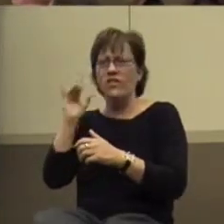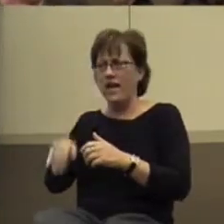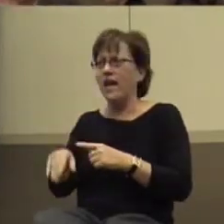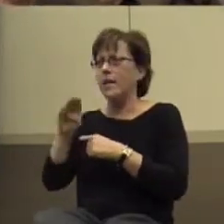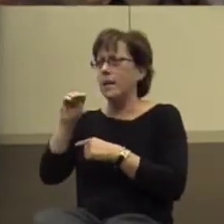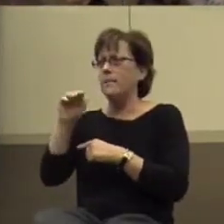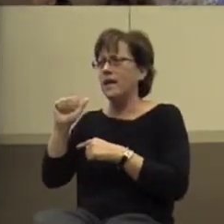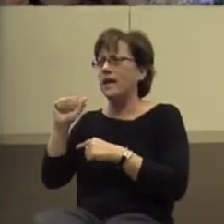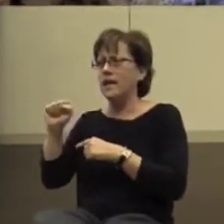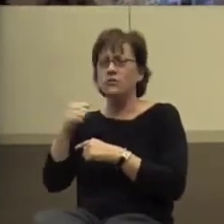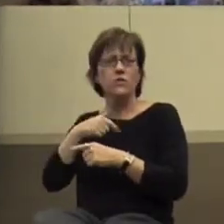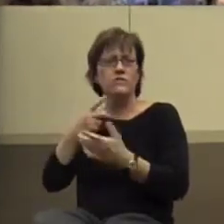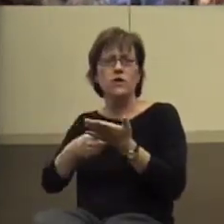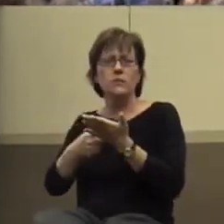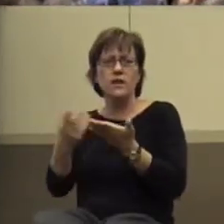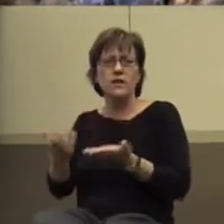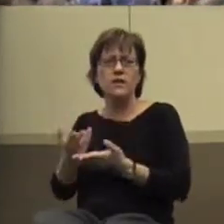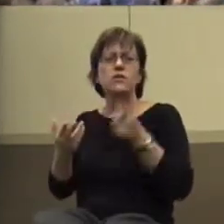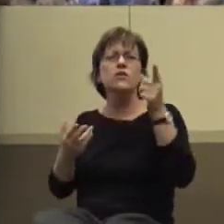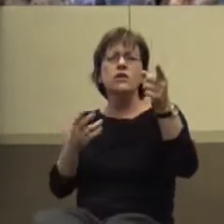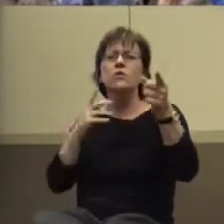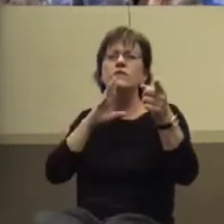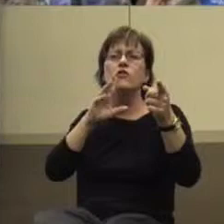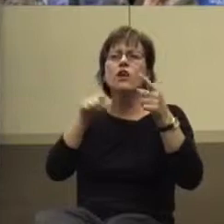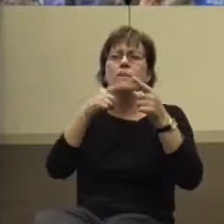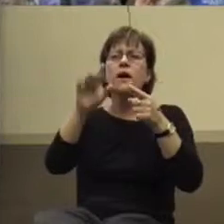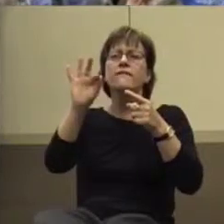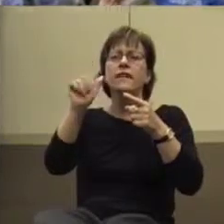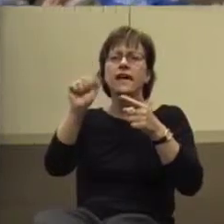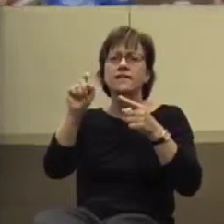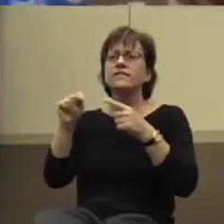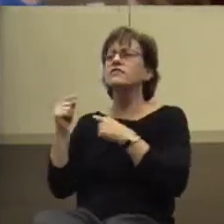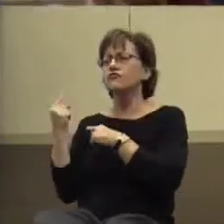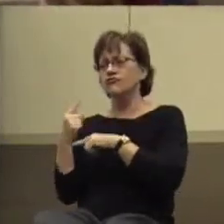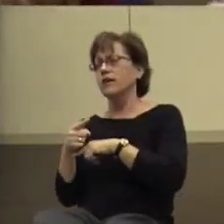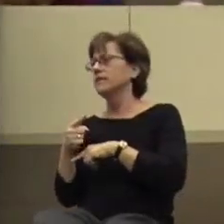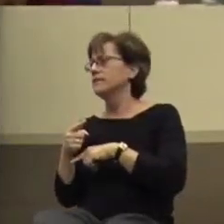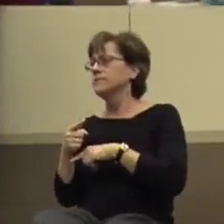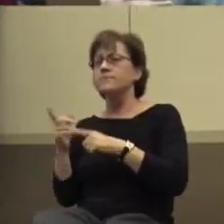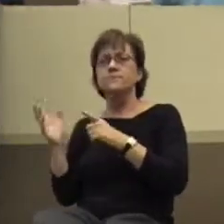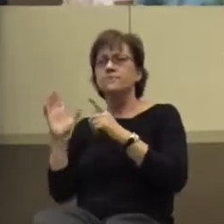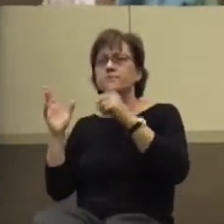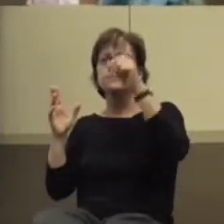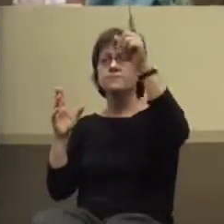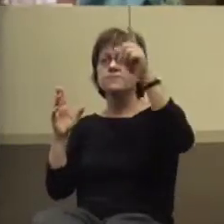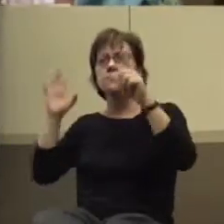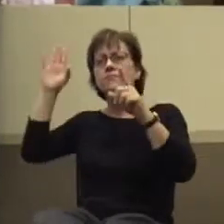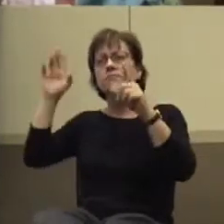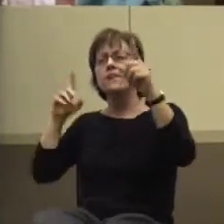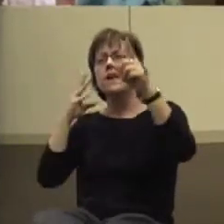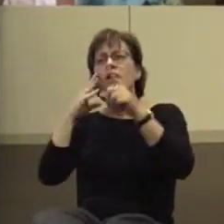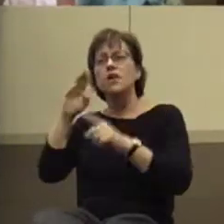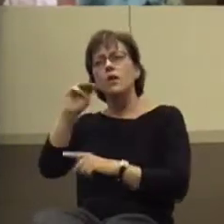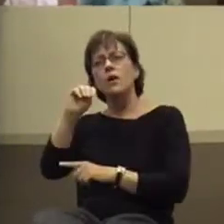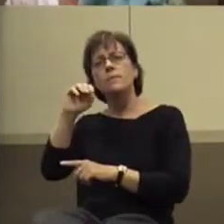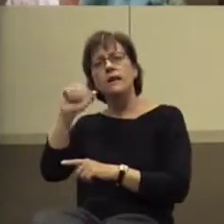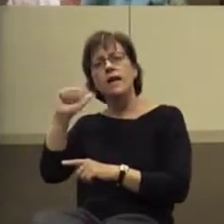and the FAST, yeah. I know for sure the mask, if you just Google it, it'll Right. pop